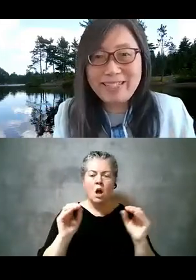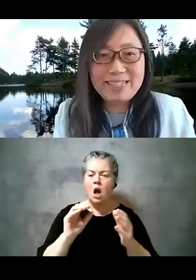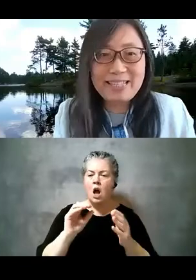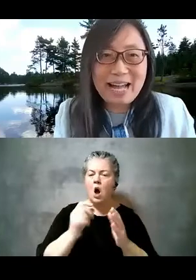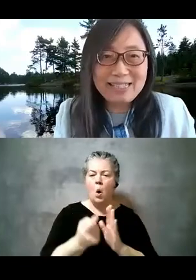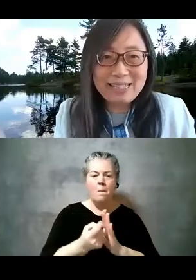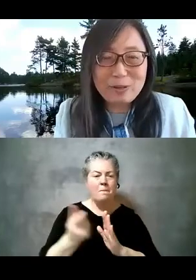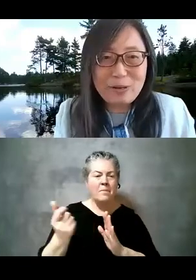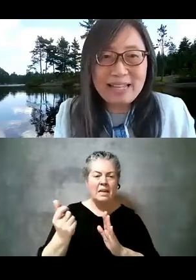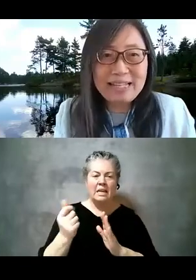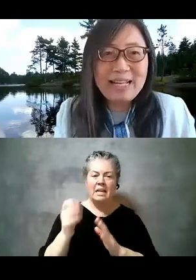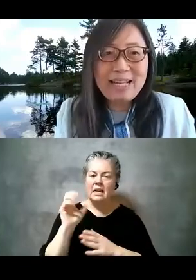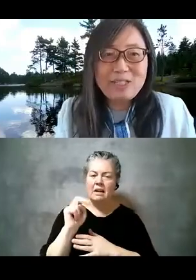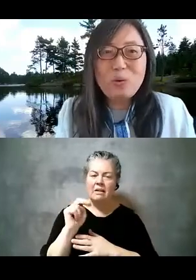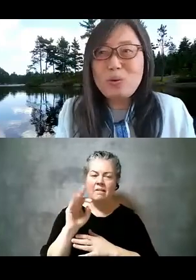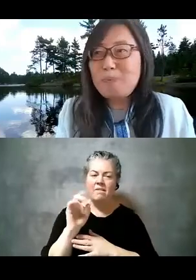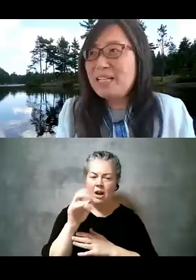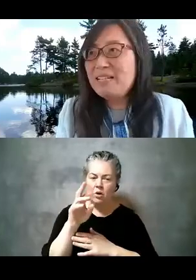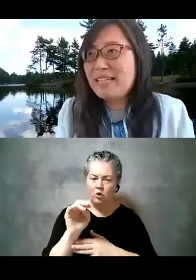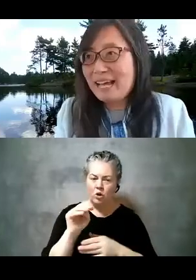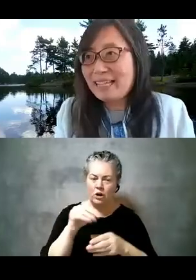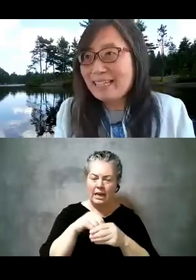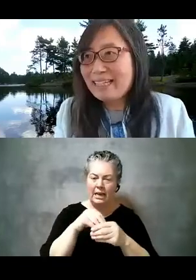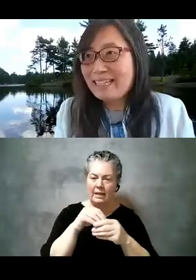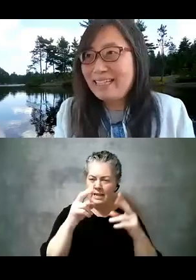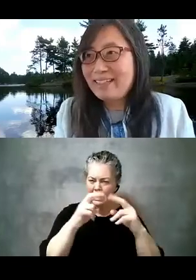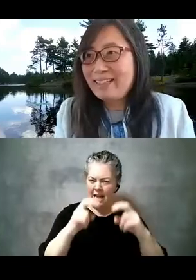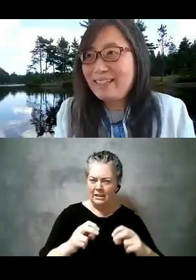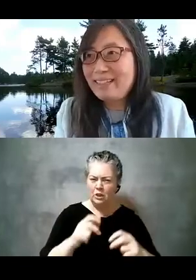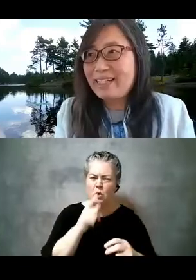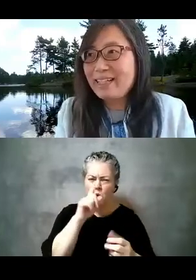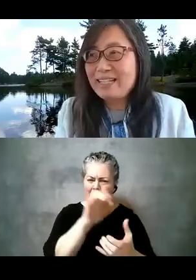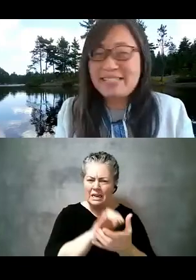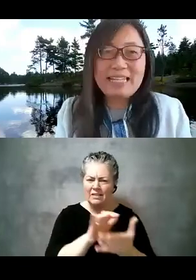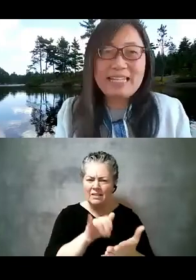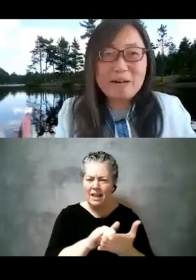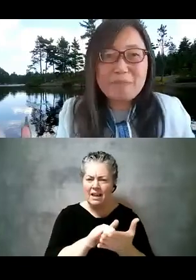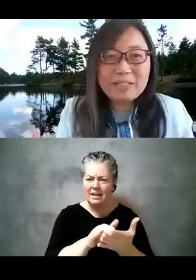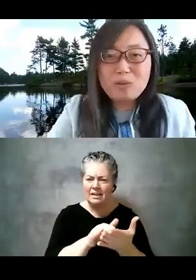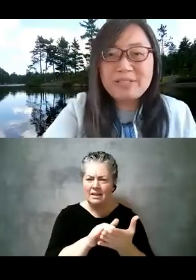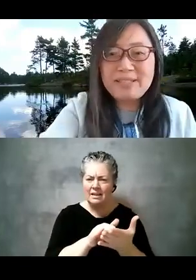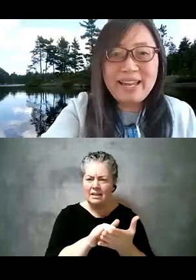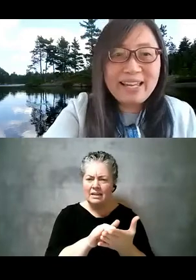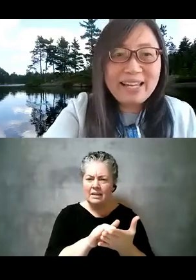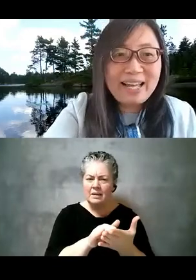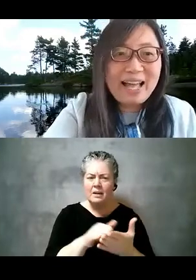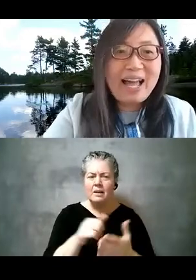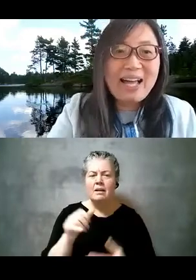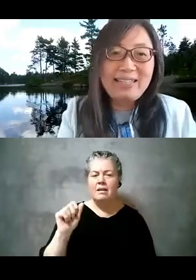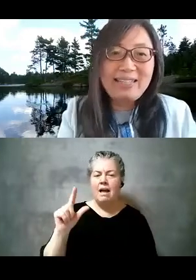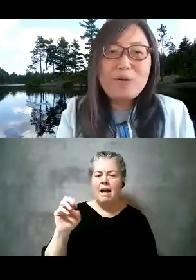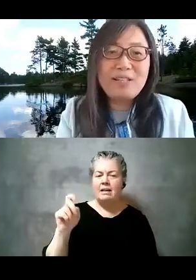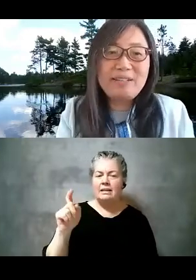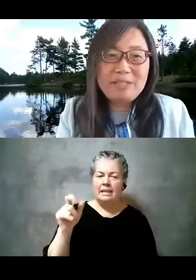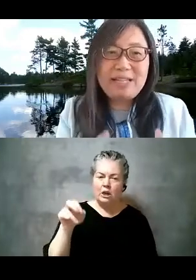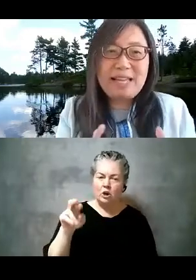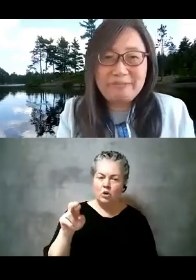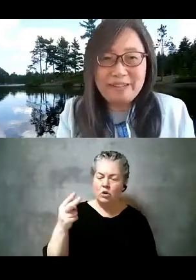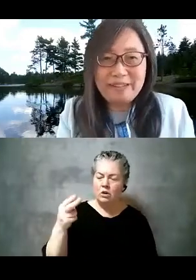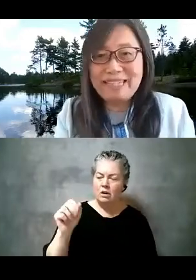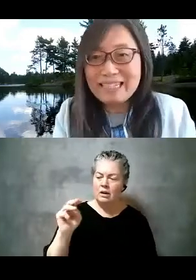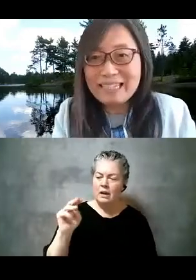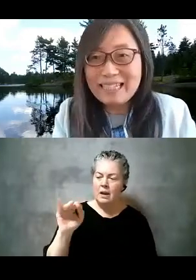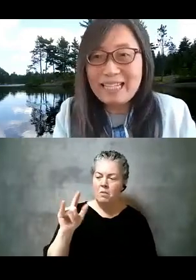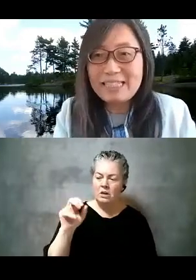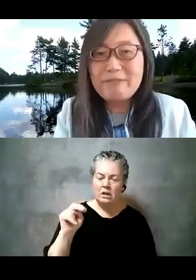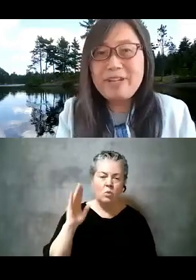confounders in this analysis, right? So who believes that? Like Alexander Hamilton would say, they will never be